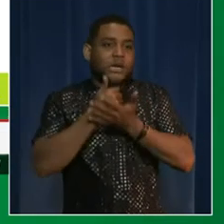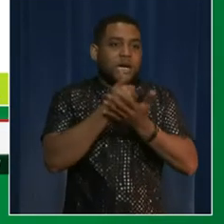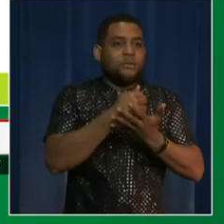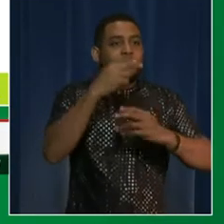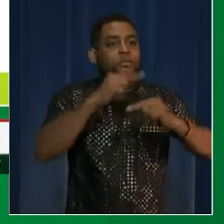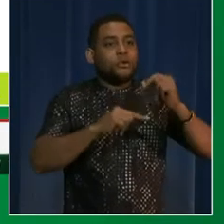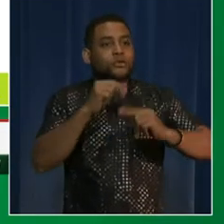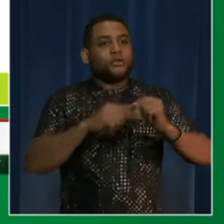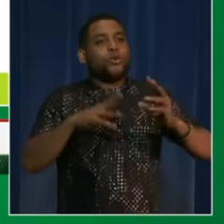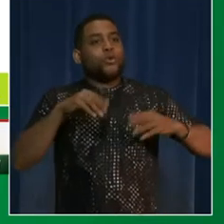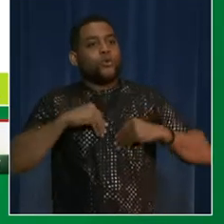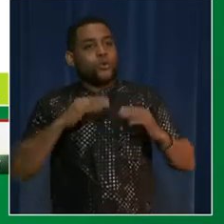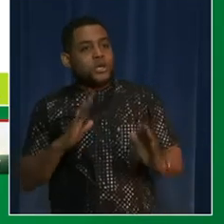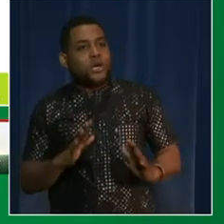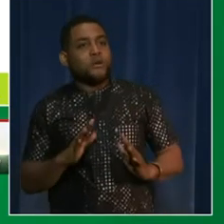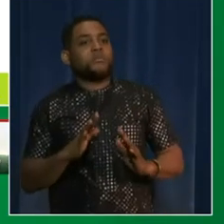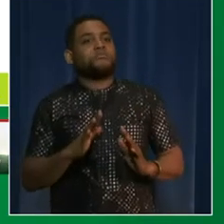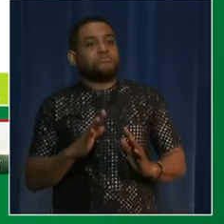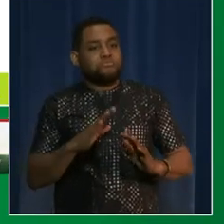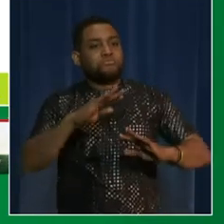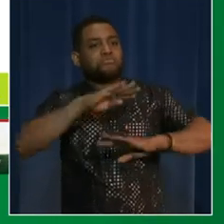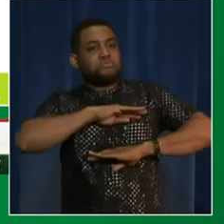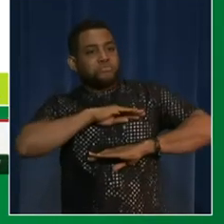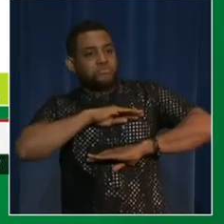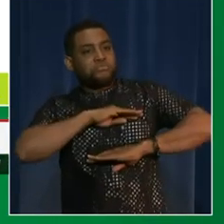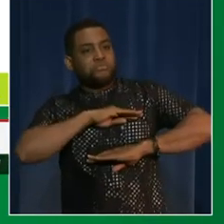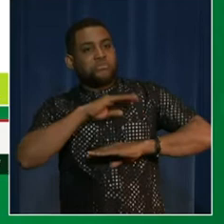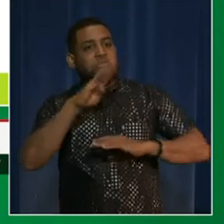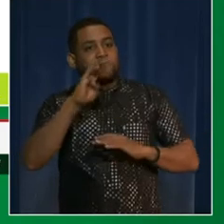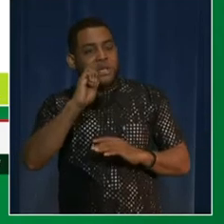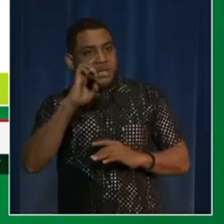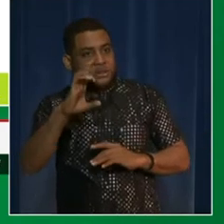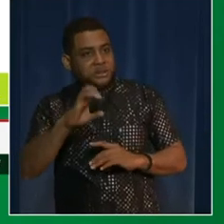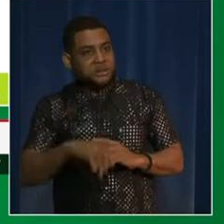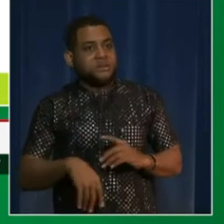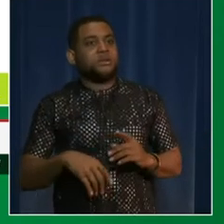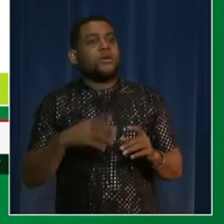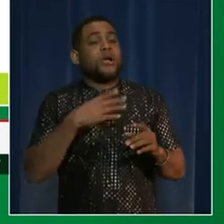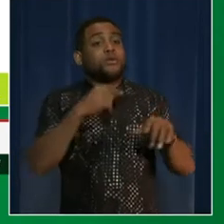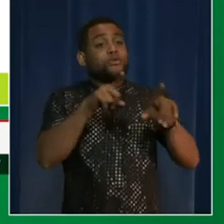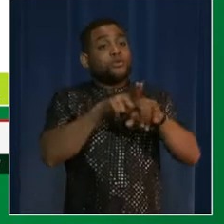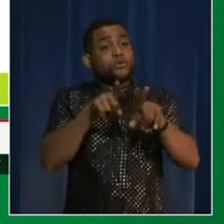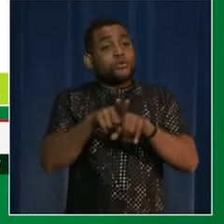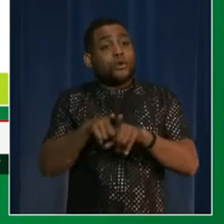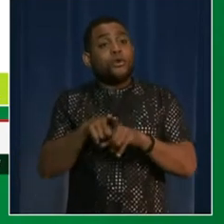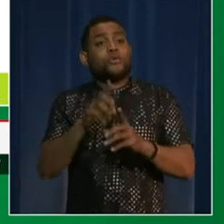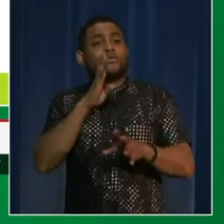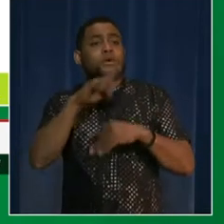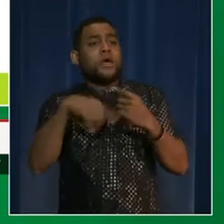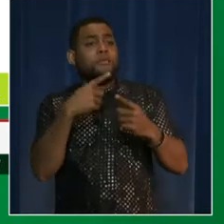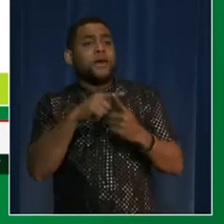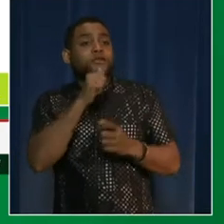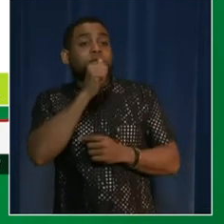We've also announced one and will be announcing another private capital partnership with local CDFIs to reach